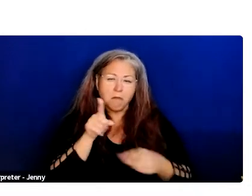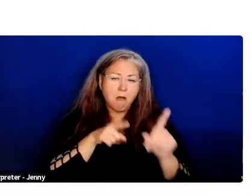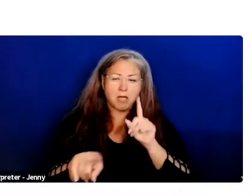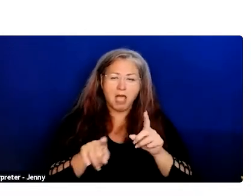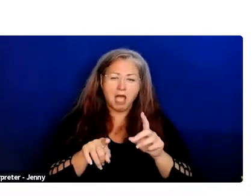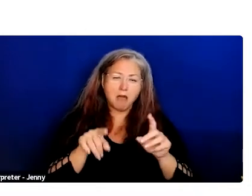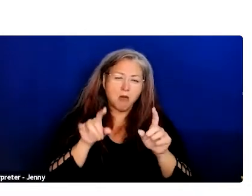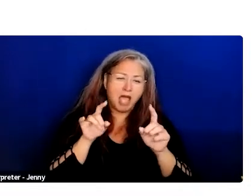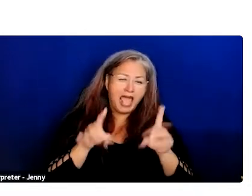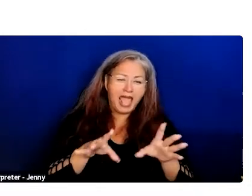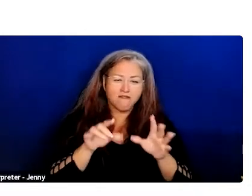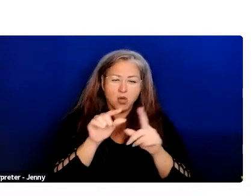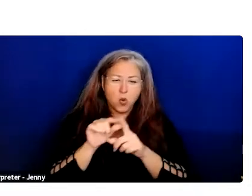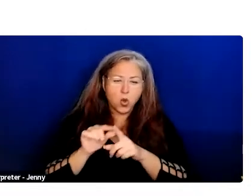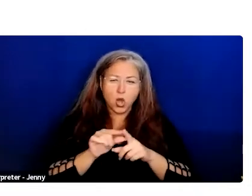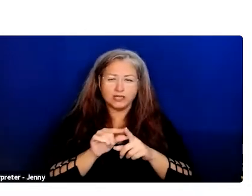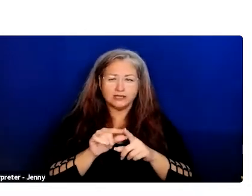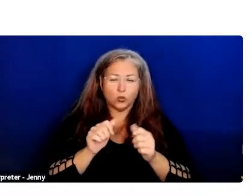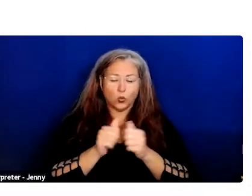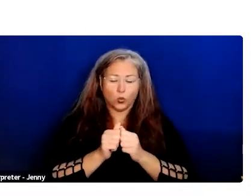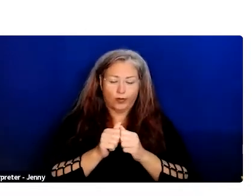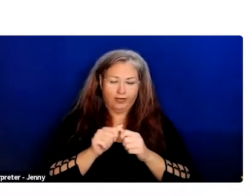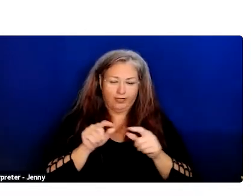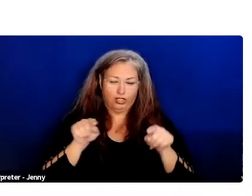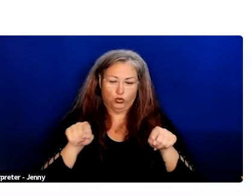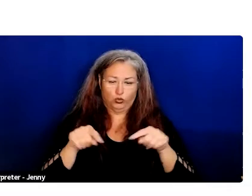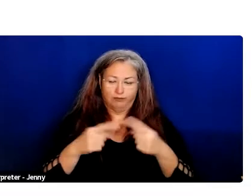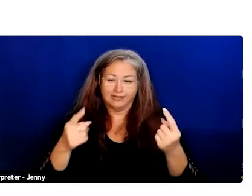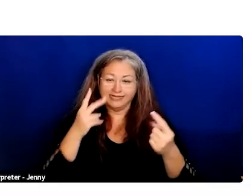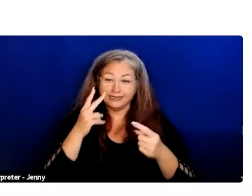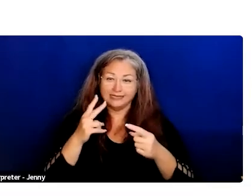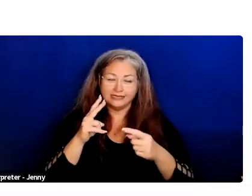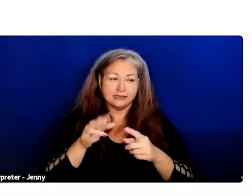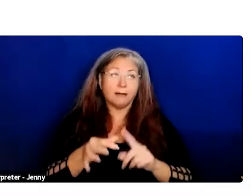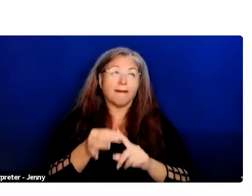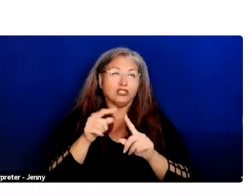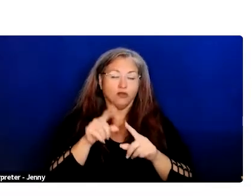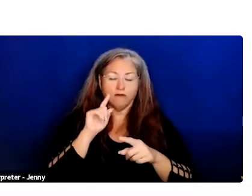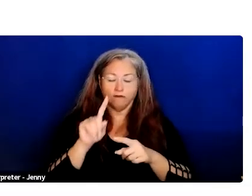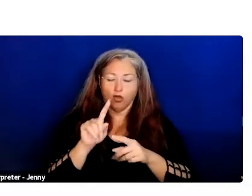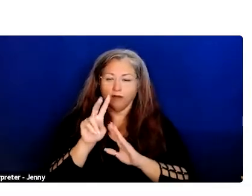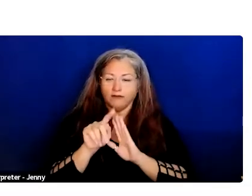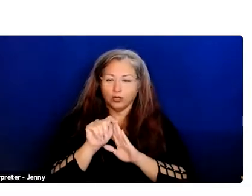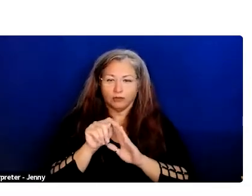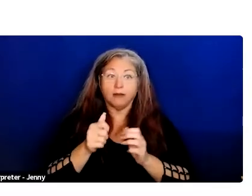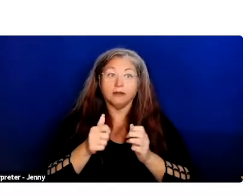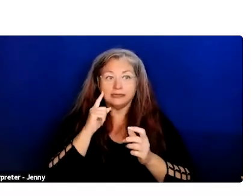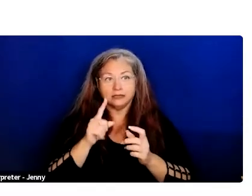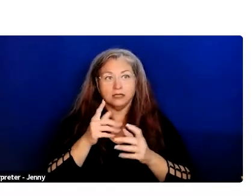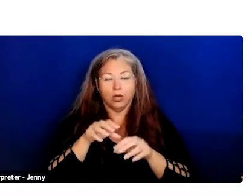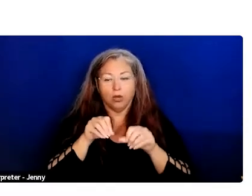under wildly polarizing videos, especially I think this is quite apparent in the United States,